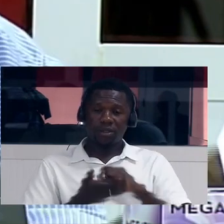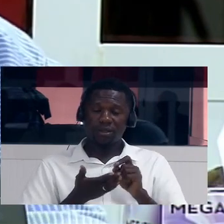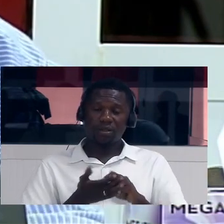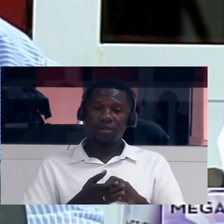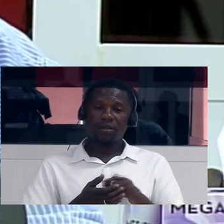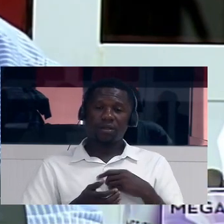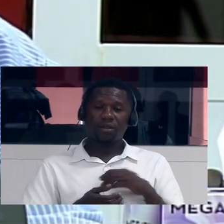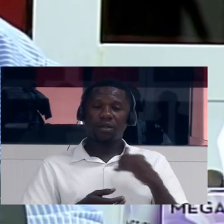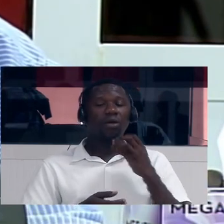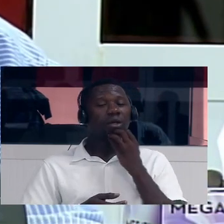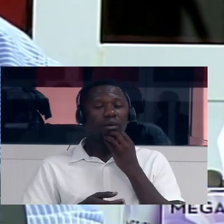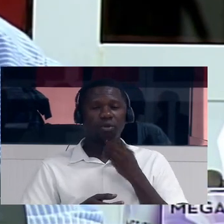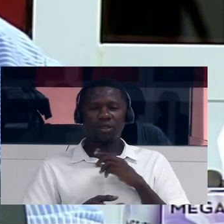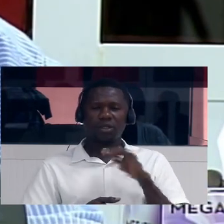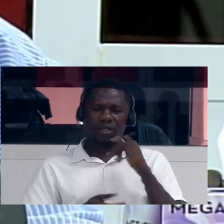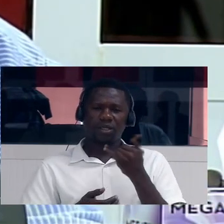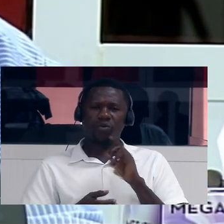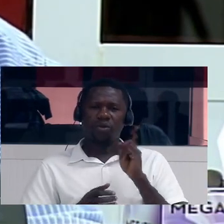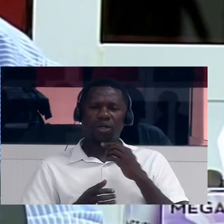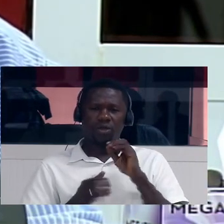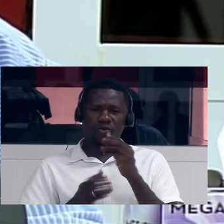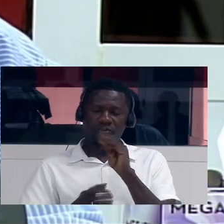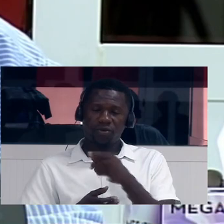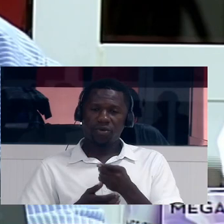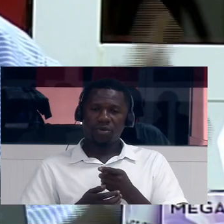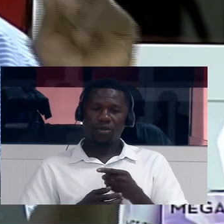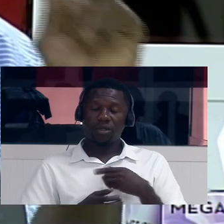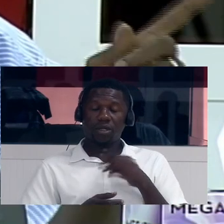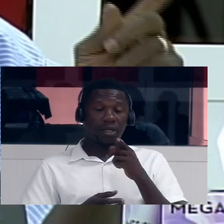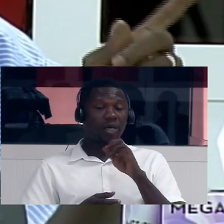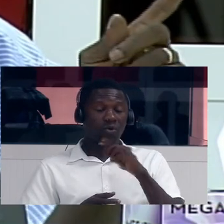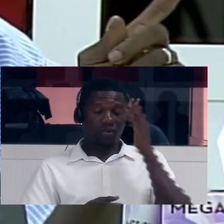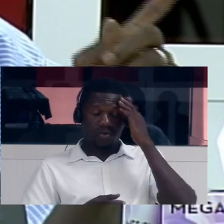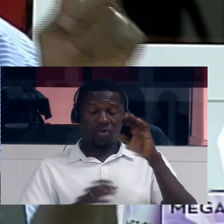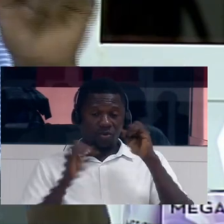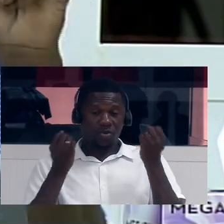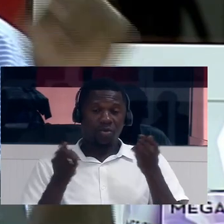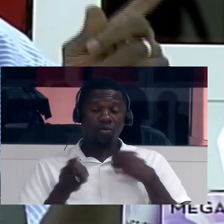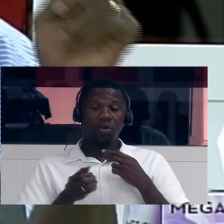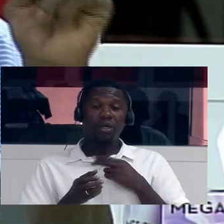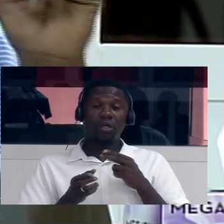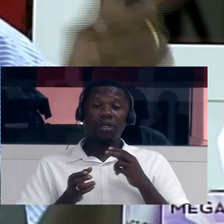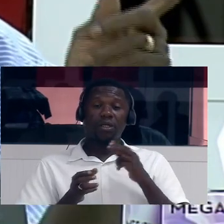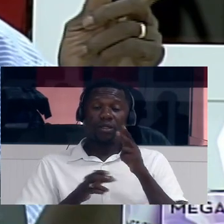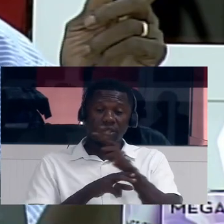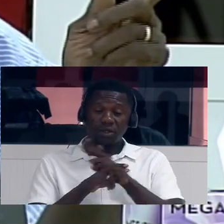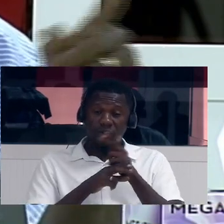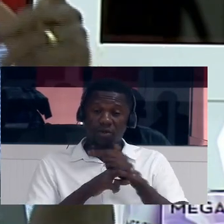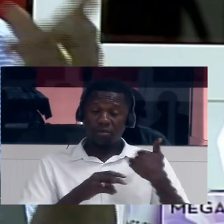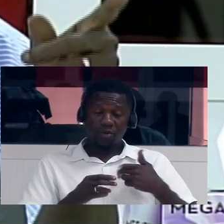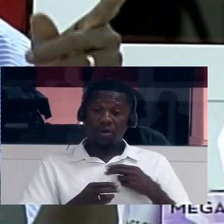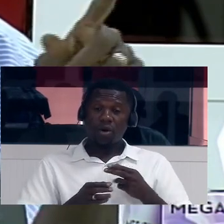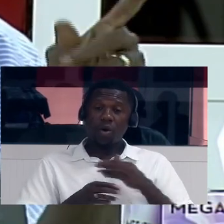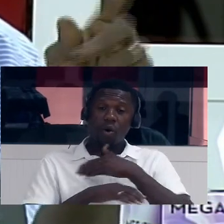yes, please, what can I do for you? Rex, I know you are not aware, but the security forces are opening fire on the students.